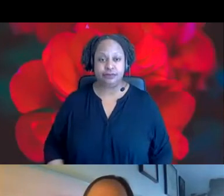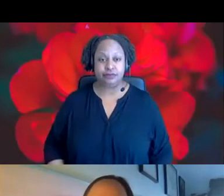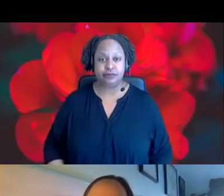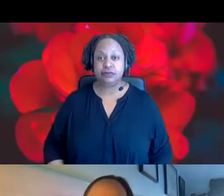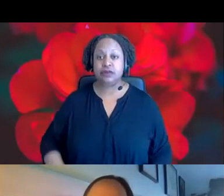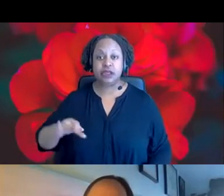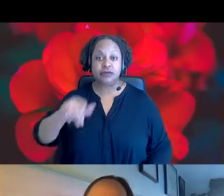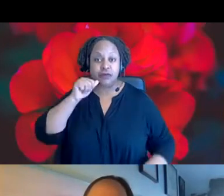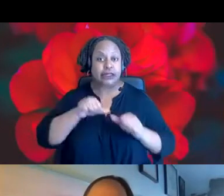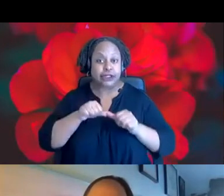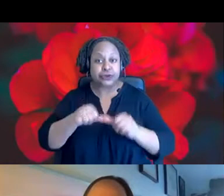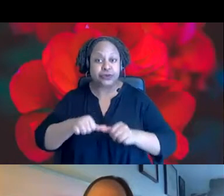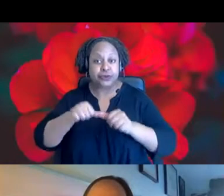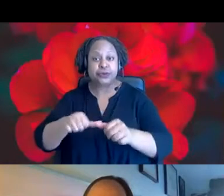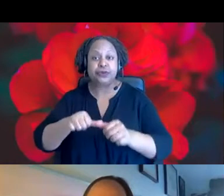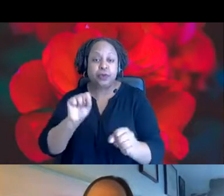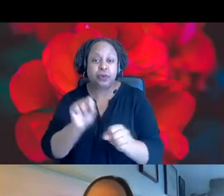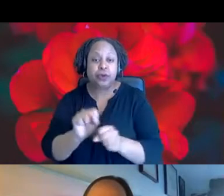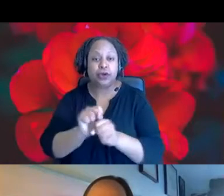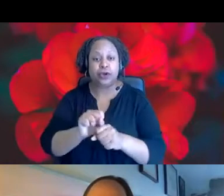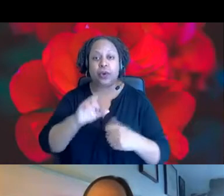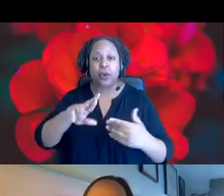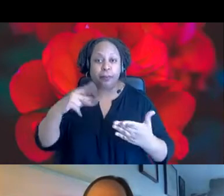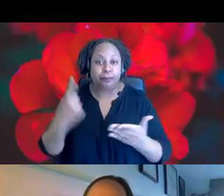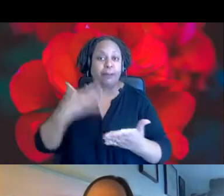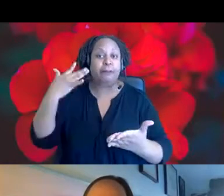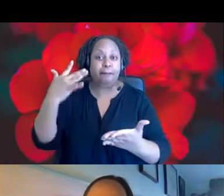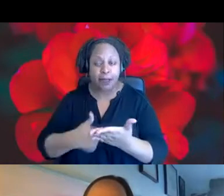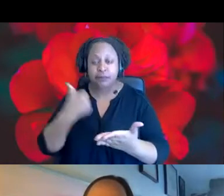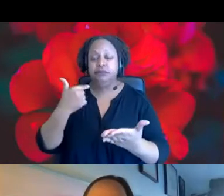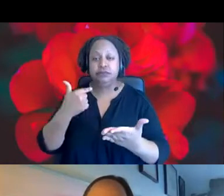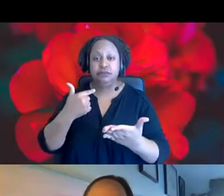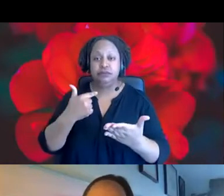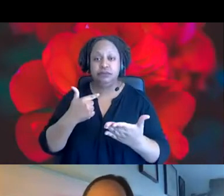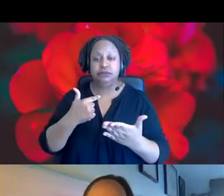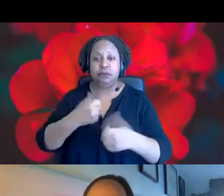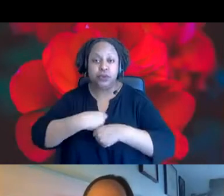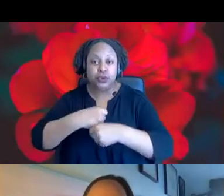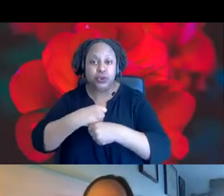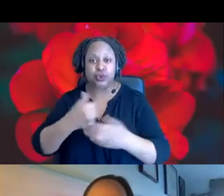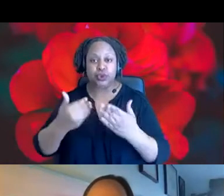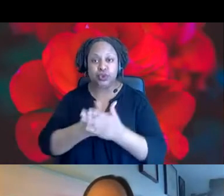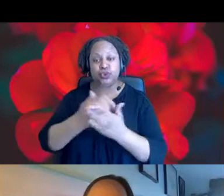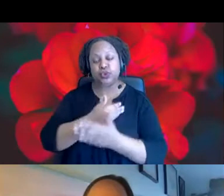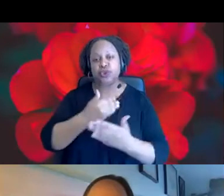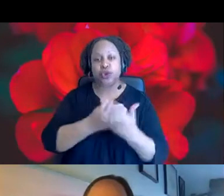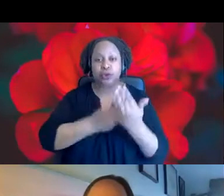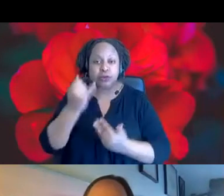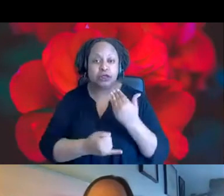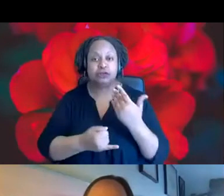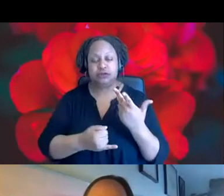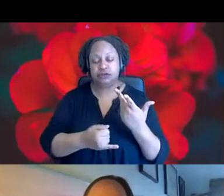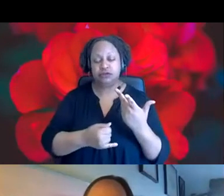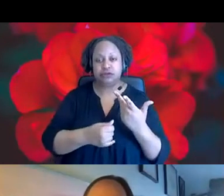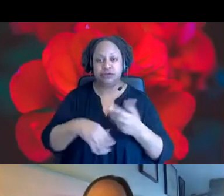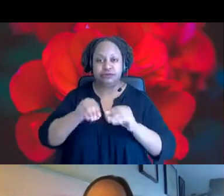continuously or even periodically putting things out, putting out products to engage with, you